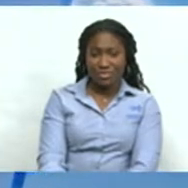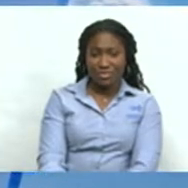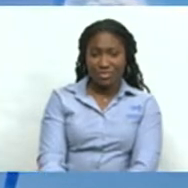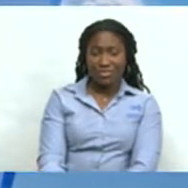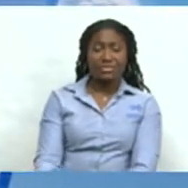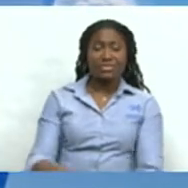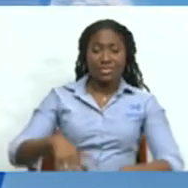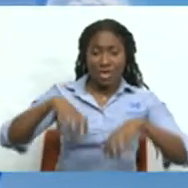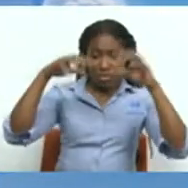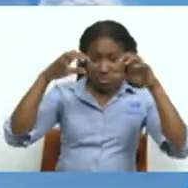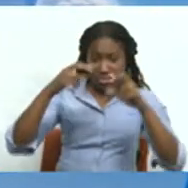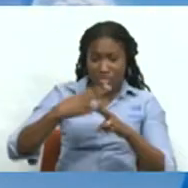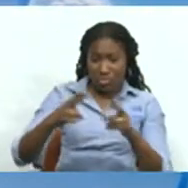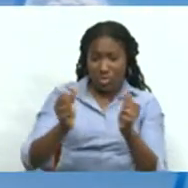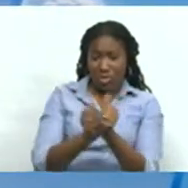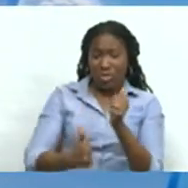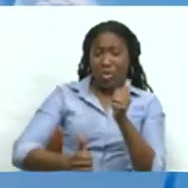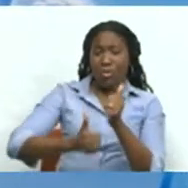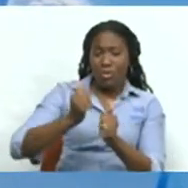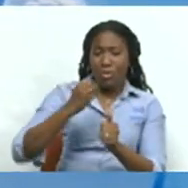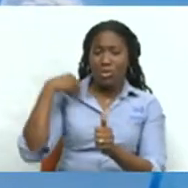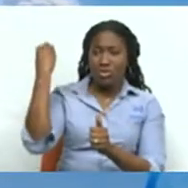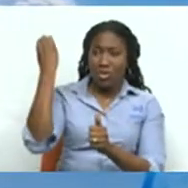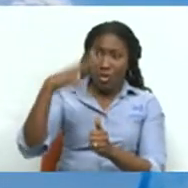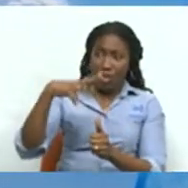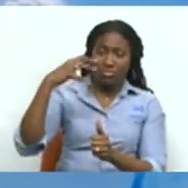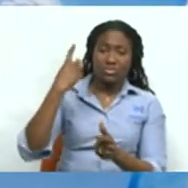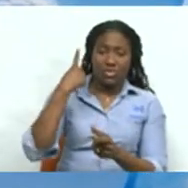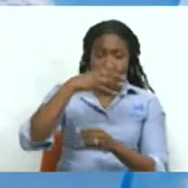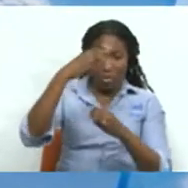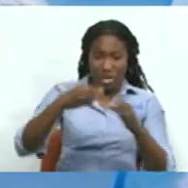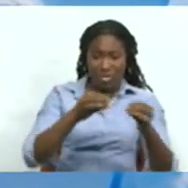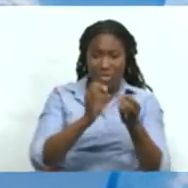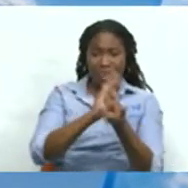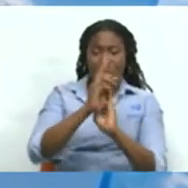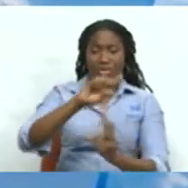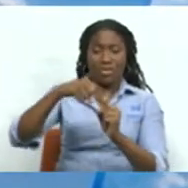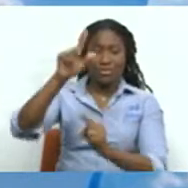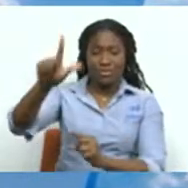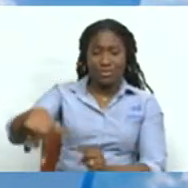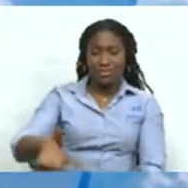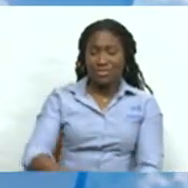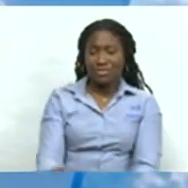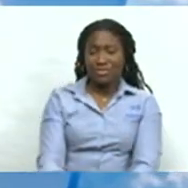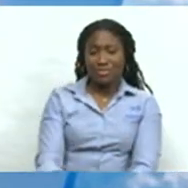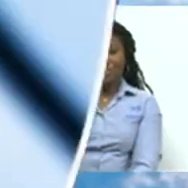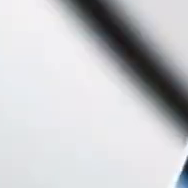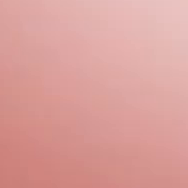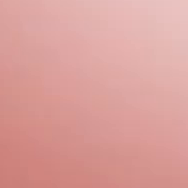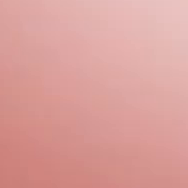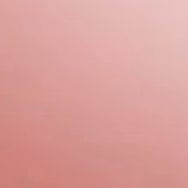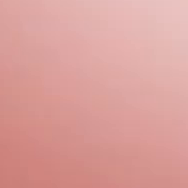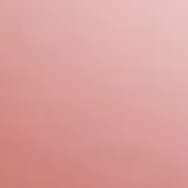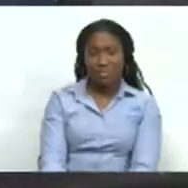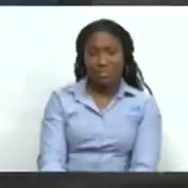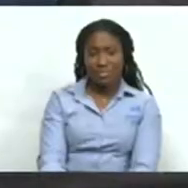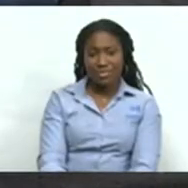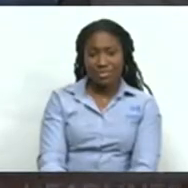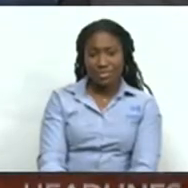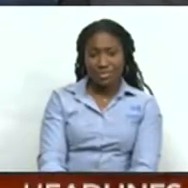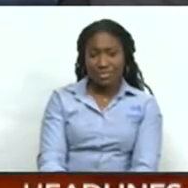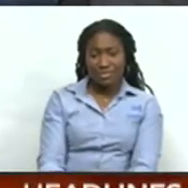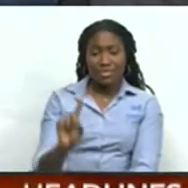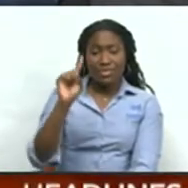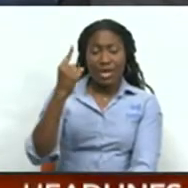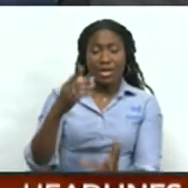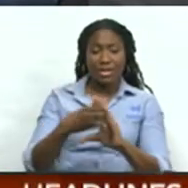Passing showers with a mostly sunny weekend ahead. I'll have the details on that and much more in tonight's weather forecast. Top of the